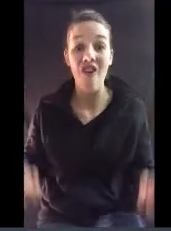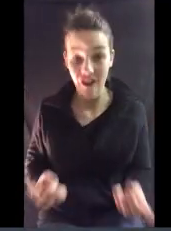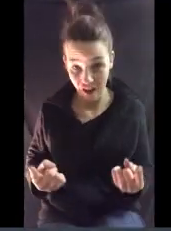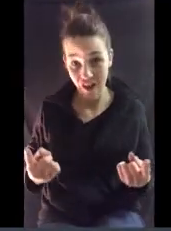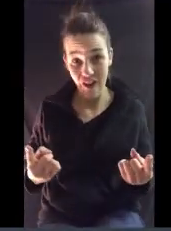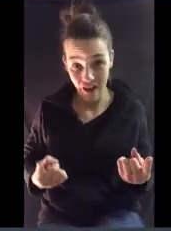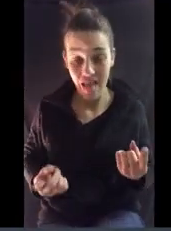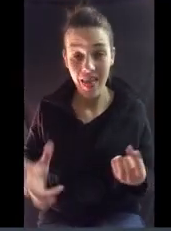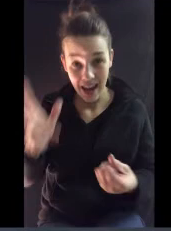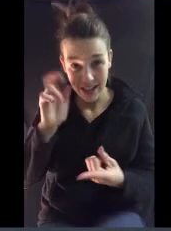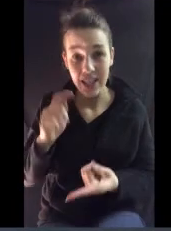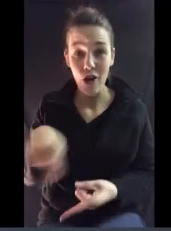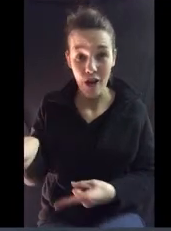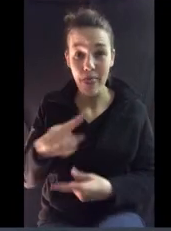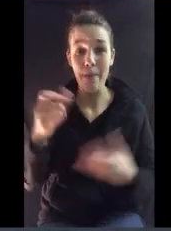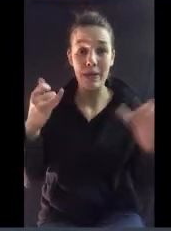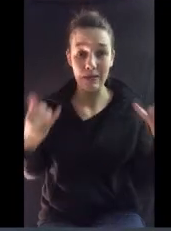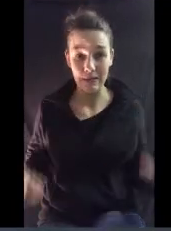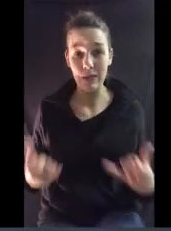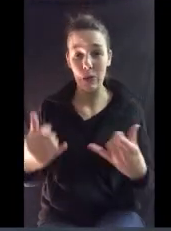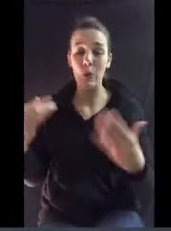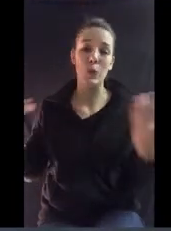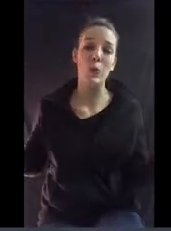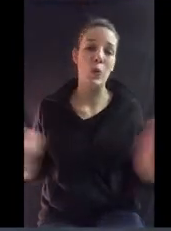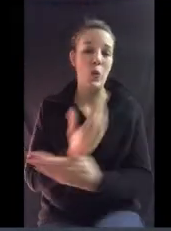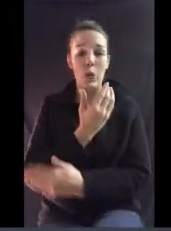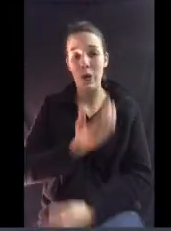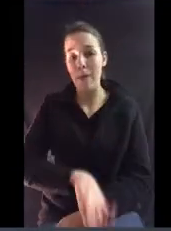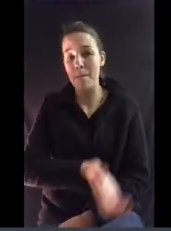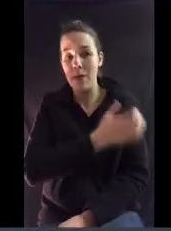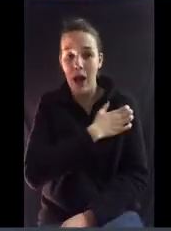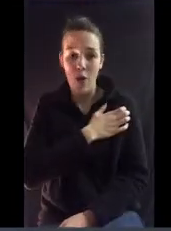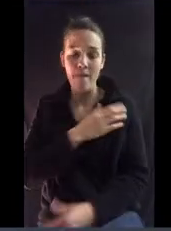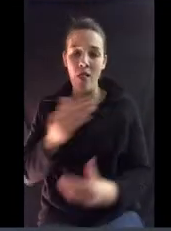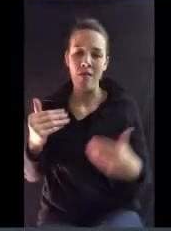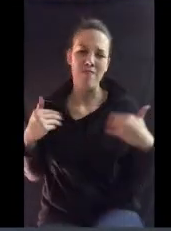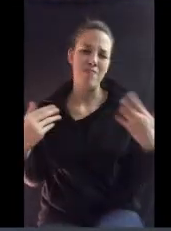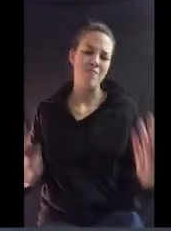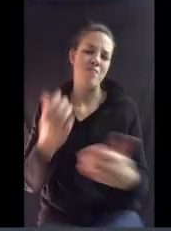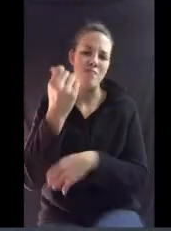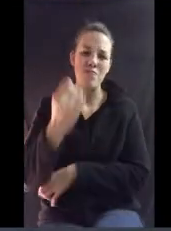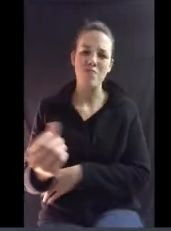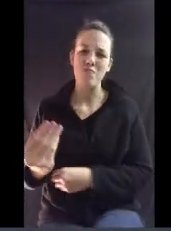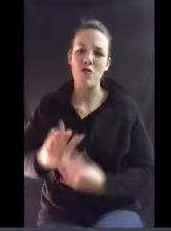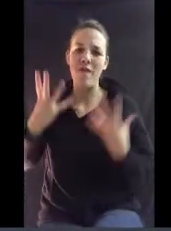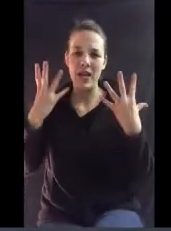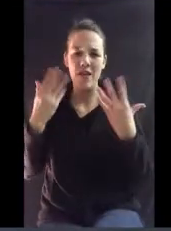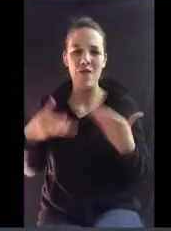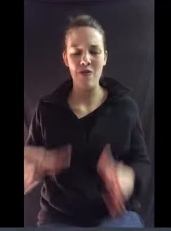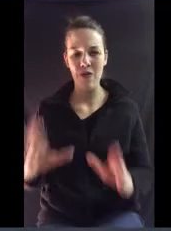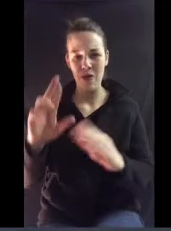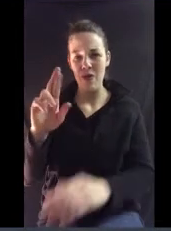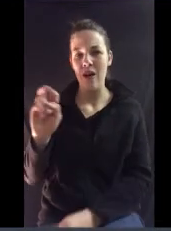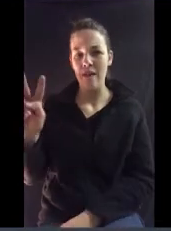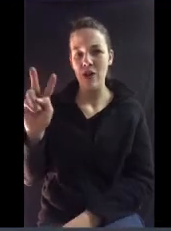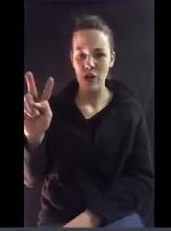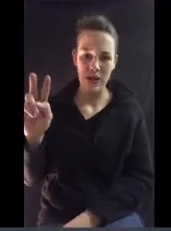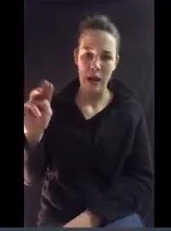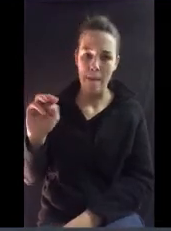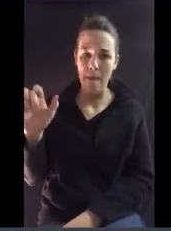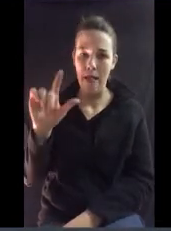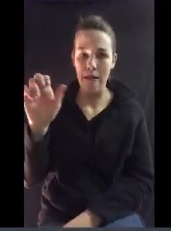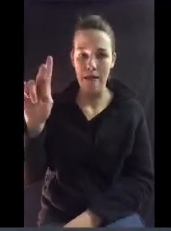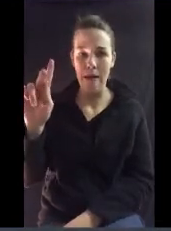ignored for too long. Let's hear them today in new and powerful and moving ways. Hear